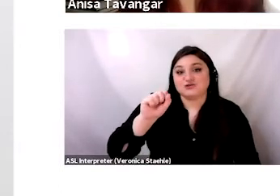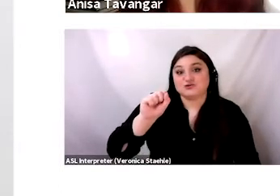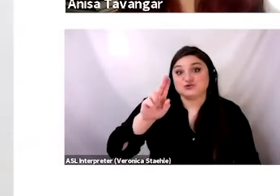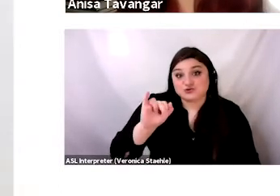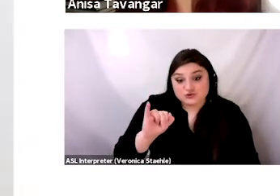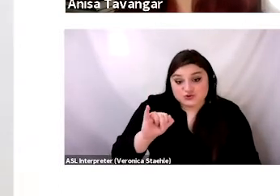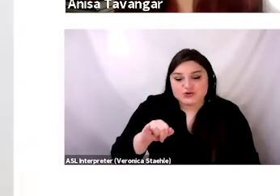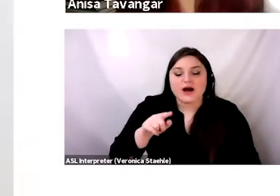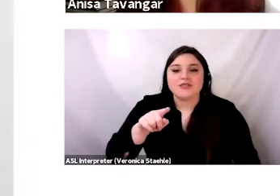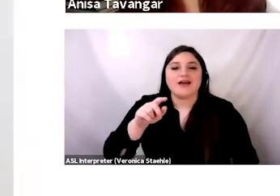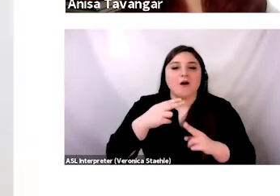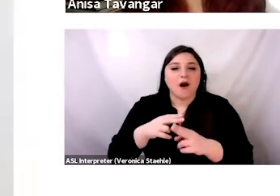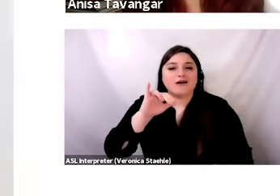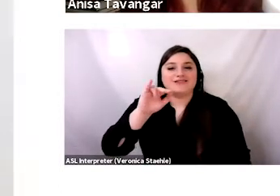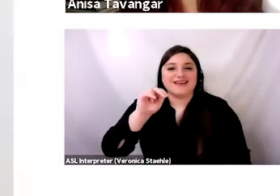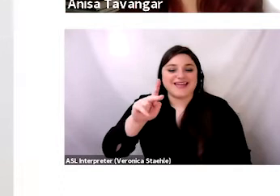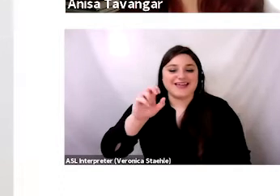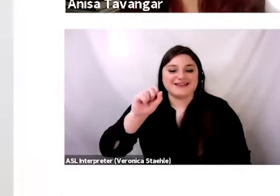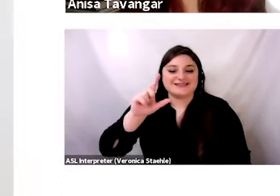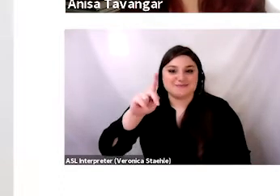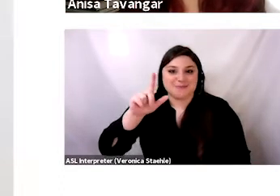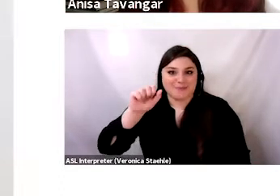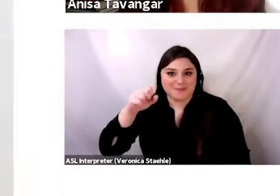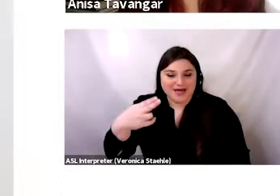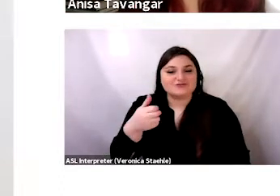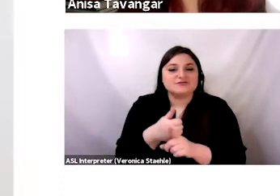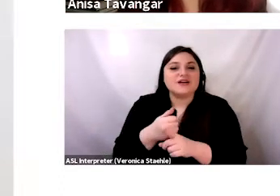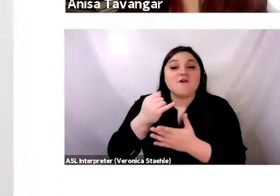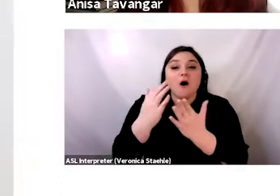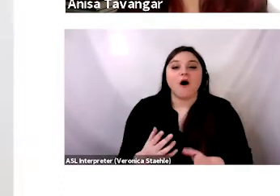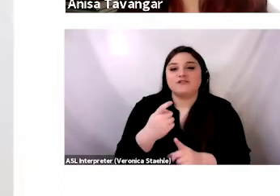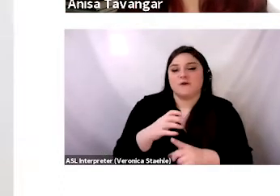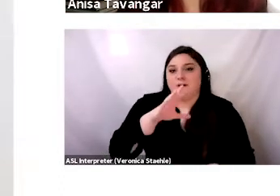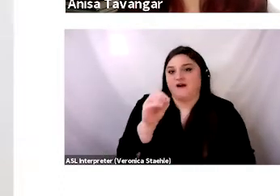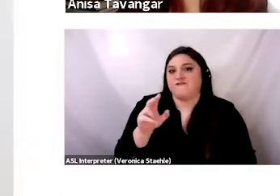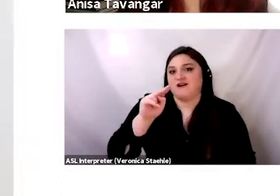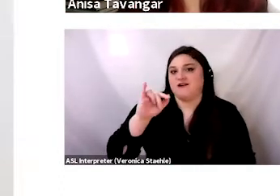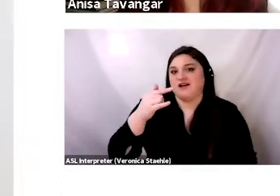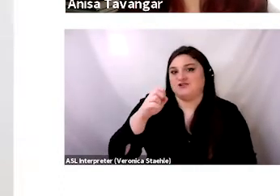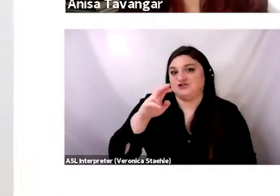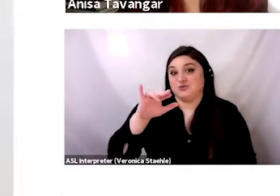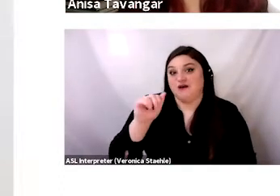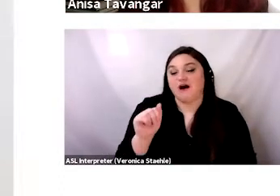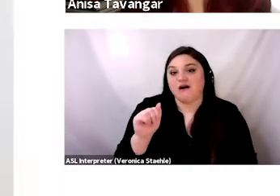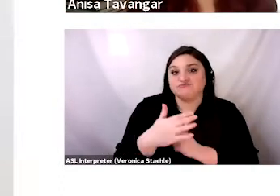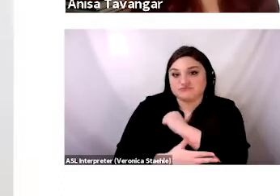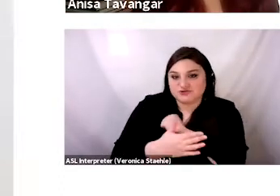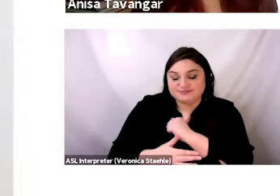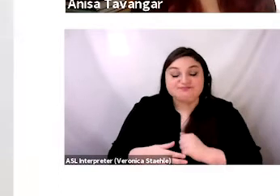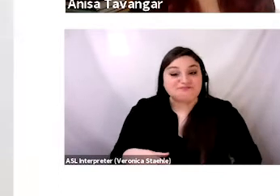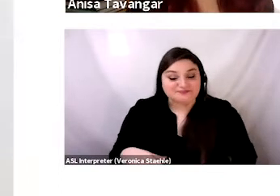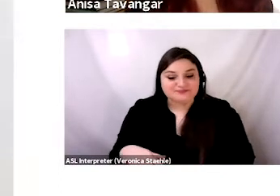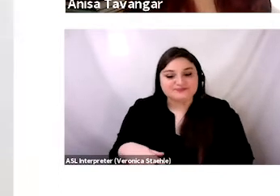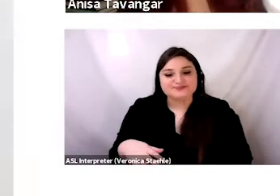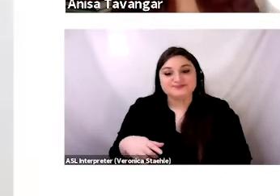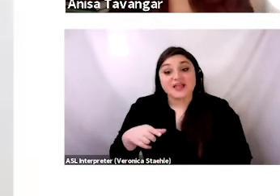work of mine. He's one of my favorite artists. He's a Ghanaian artist who's based in Nigeria. And the works that he creates